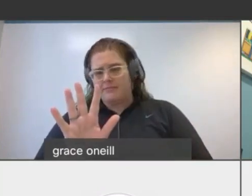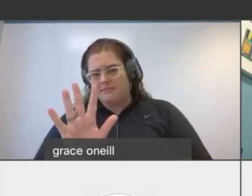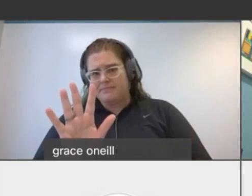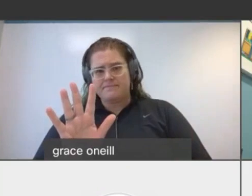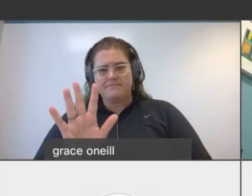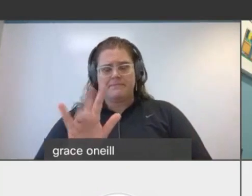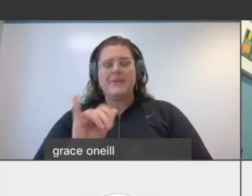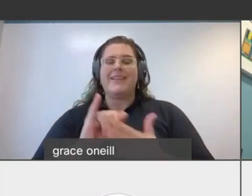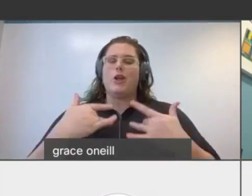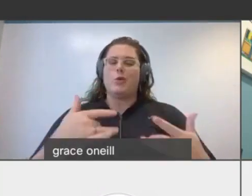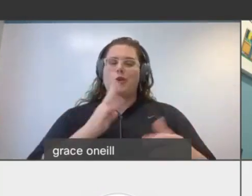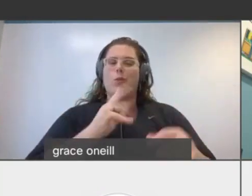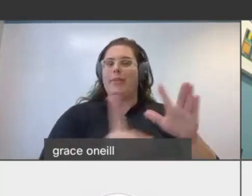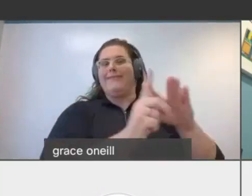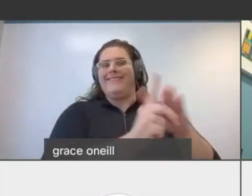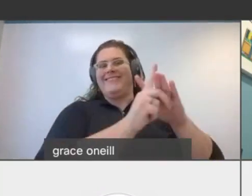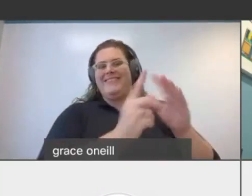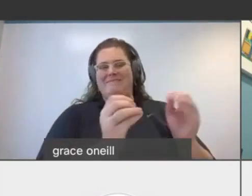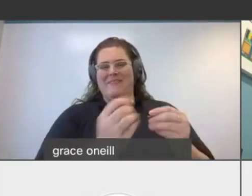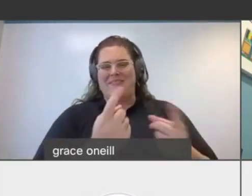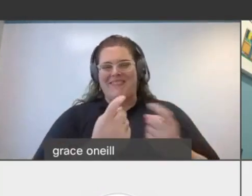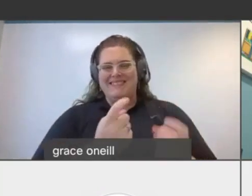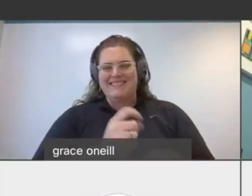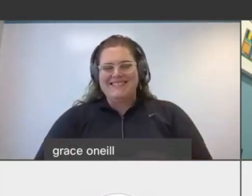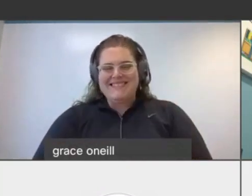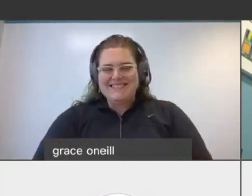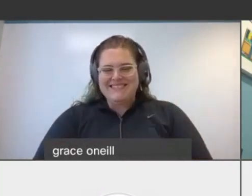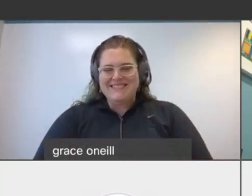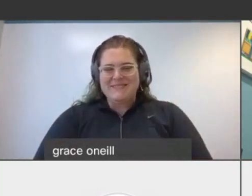That usually spurs a question or two.